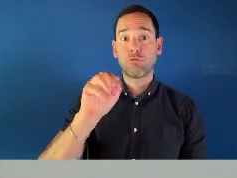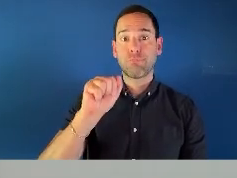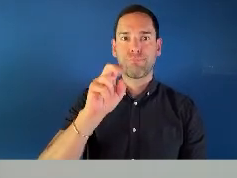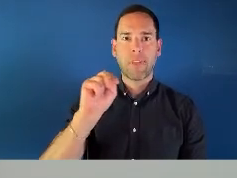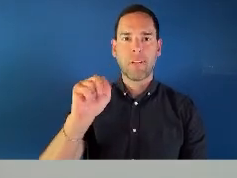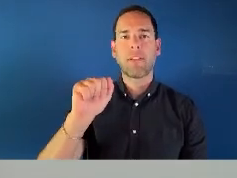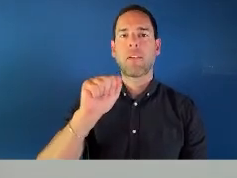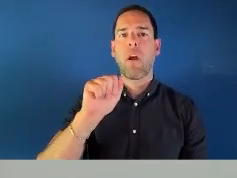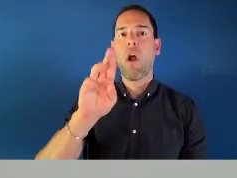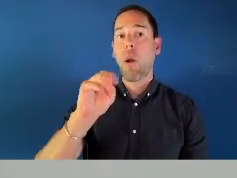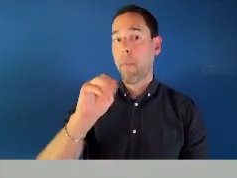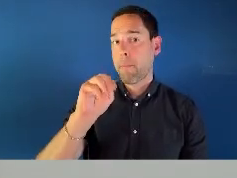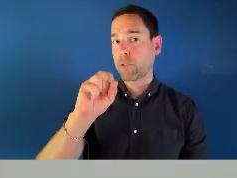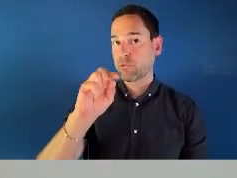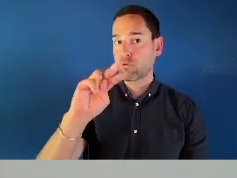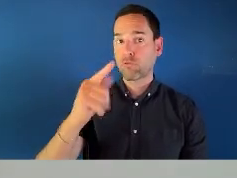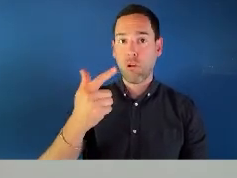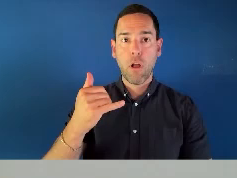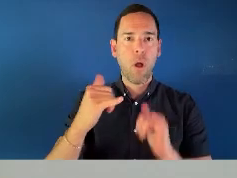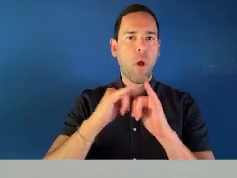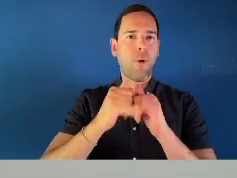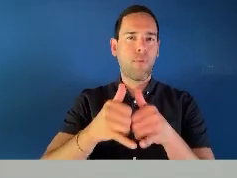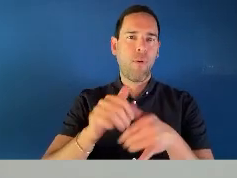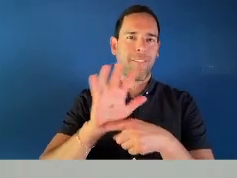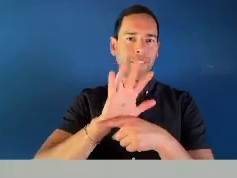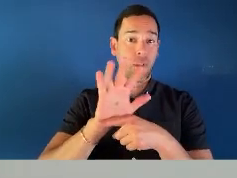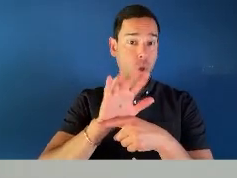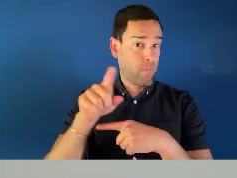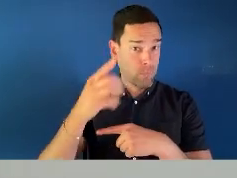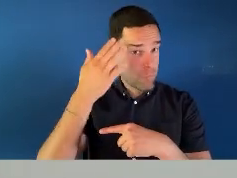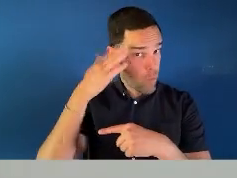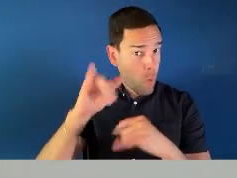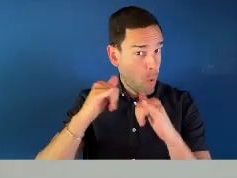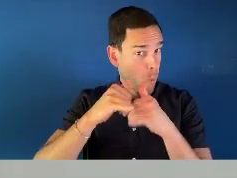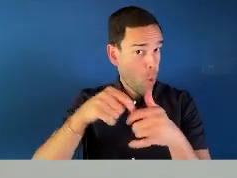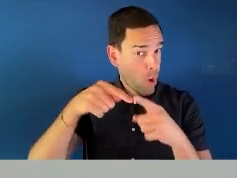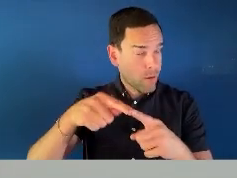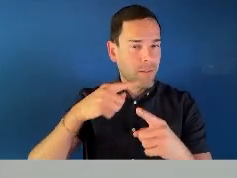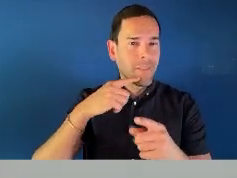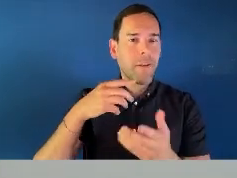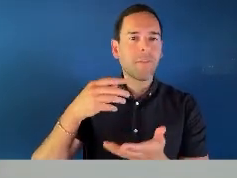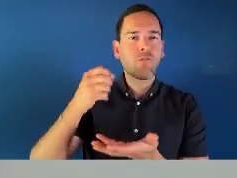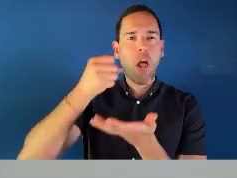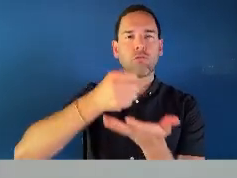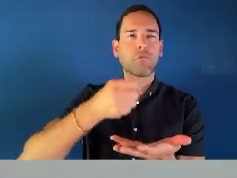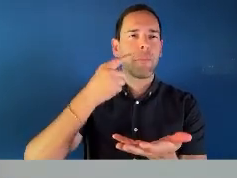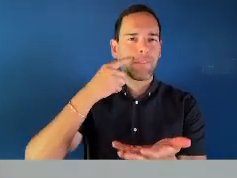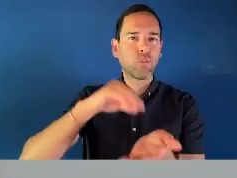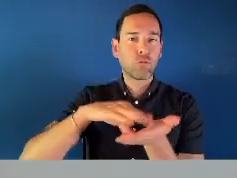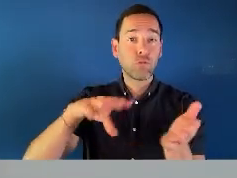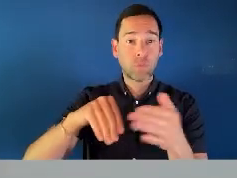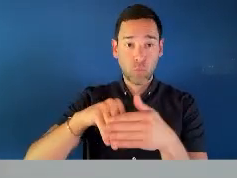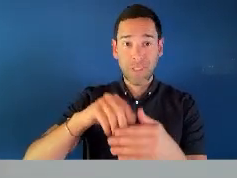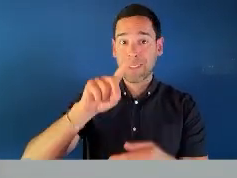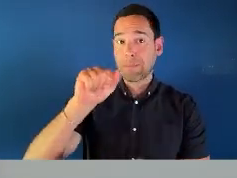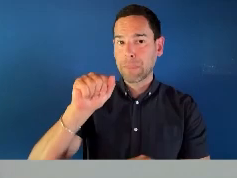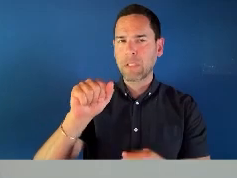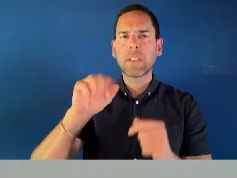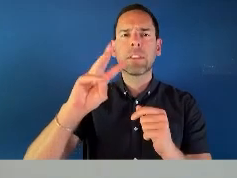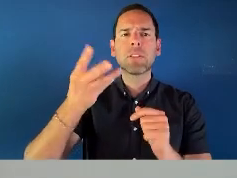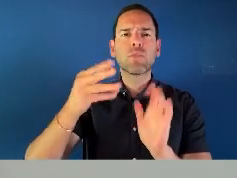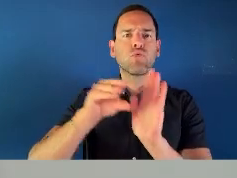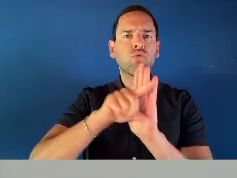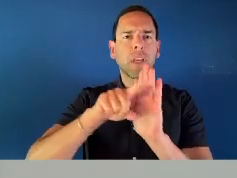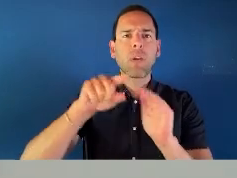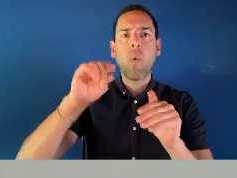and fought against ableism in education. Each one of our winners receives a $1,000 award, and we also shoot a video with them, giving them a chance